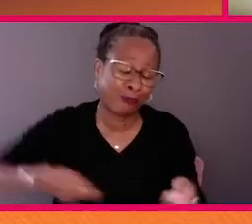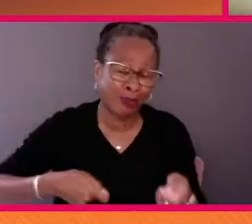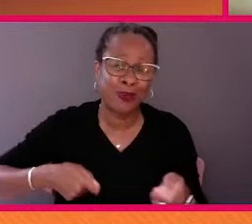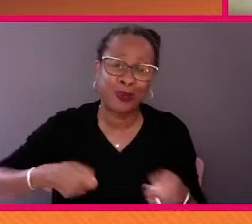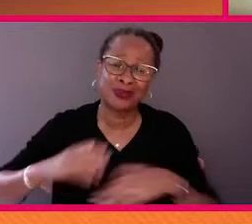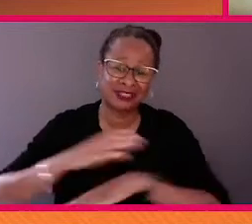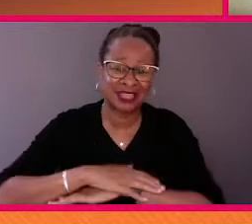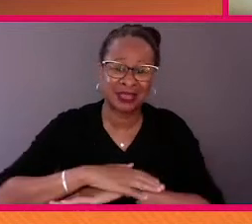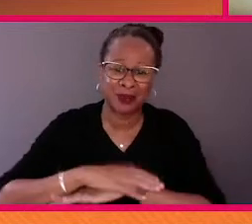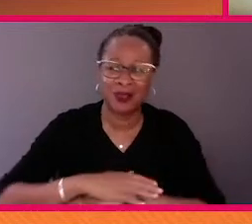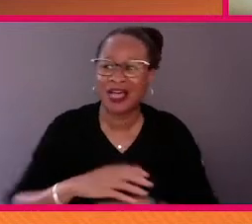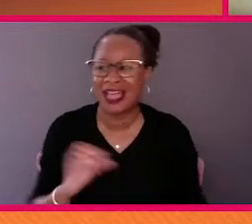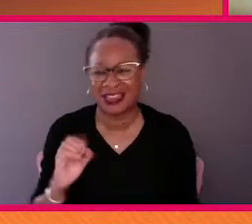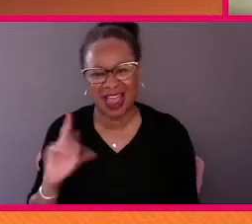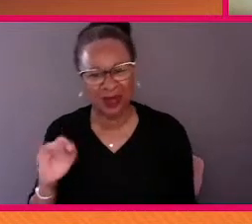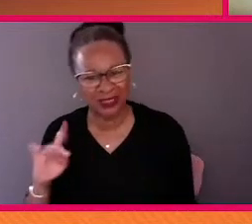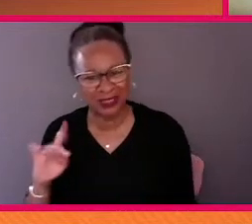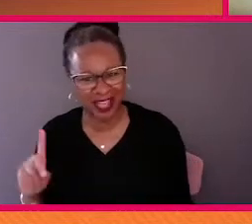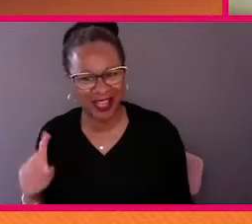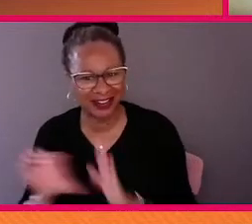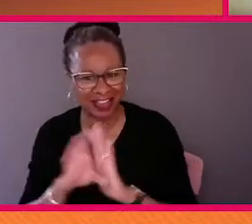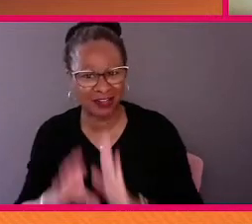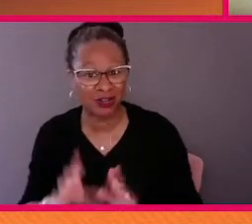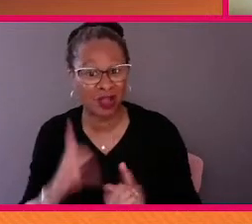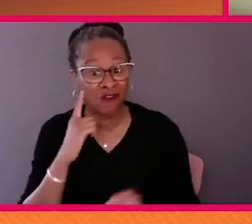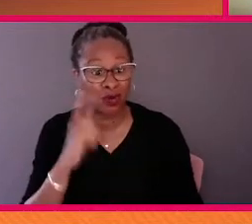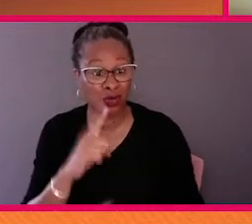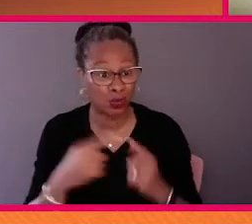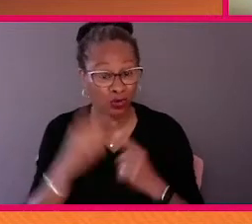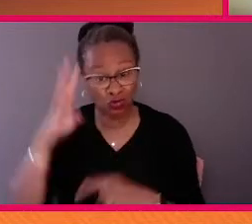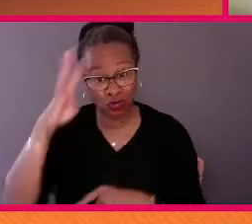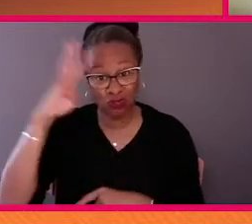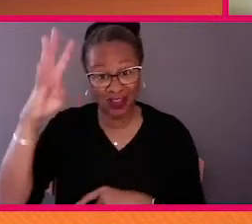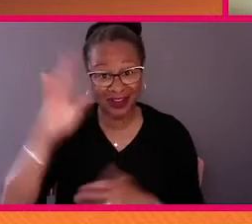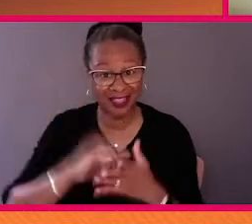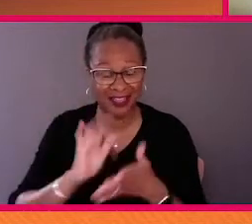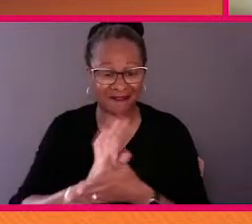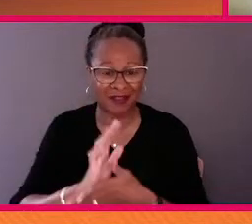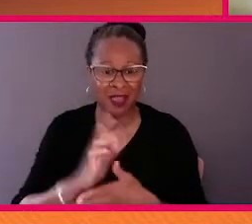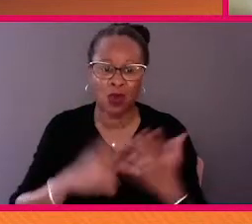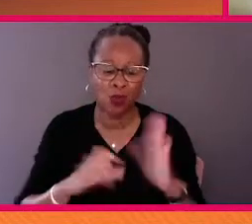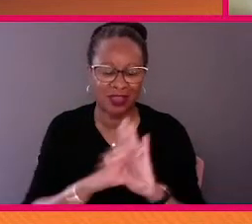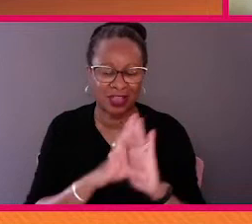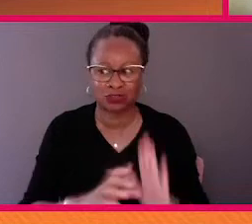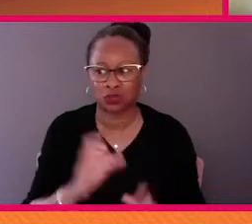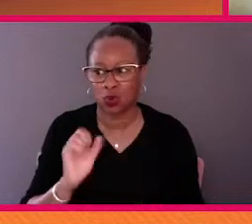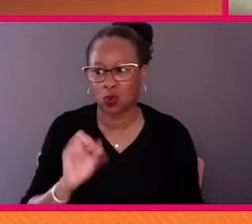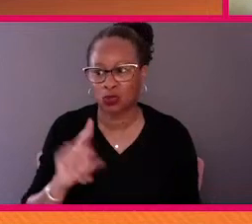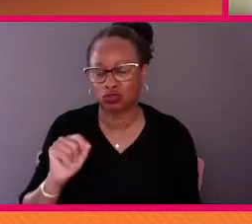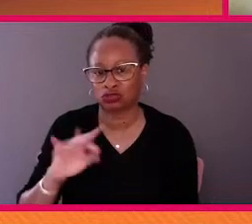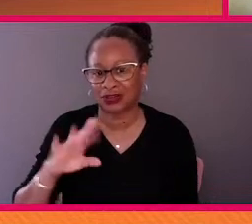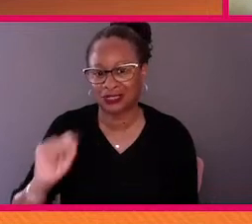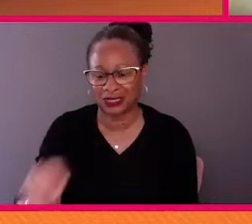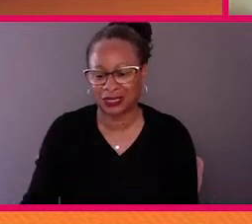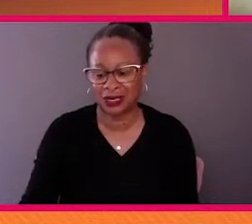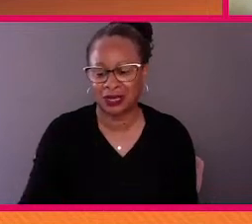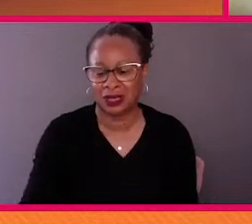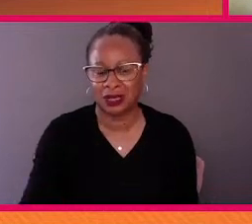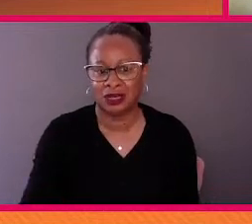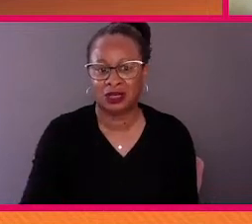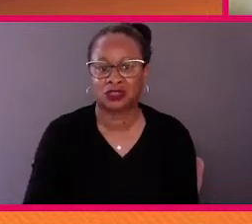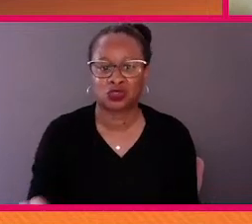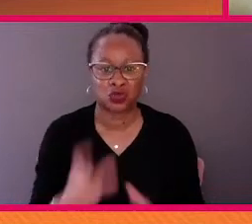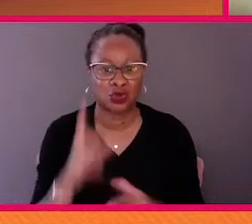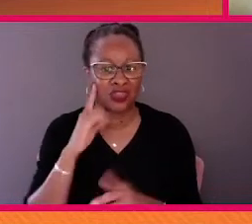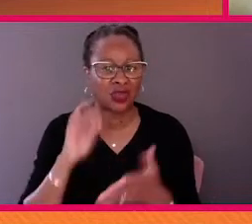pool. So for you, when you were creating this film, what characteristic or trait or description do you think was missing from